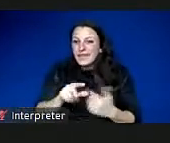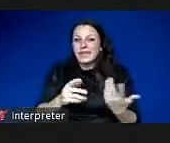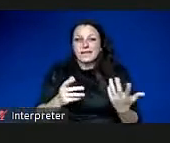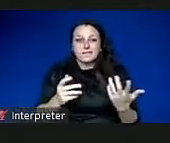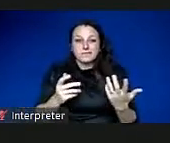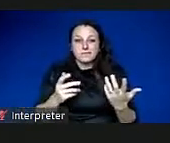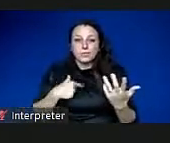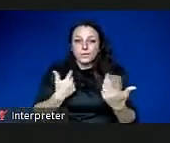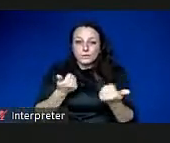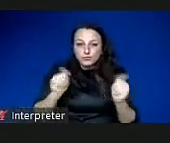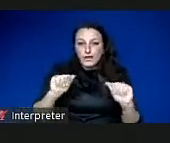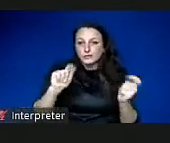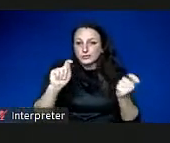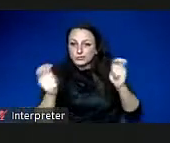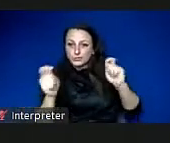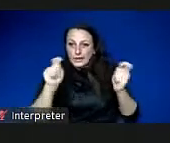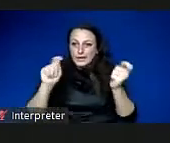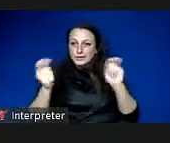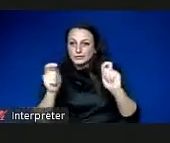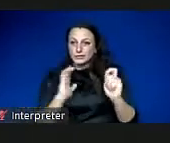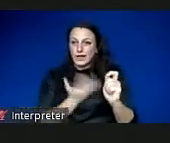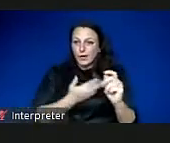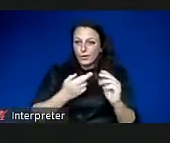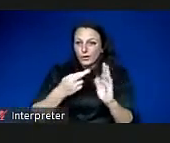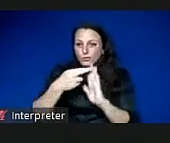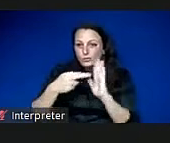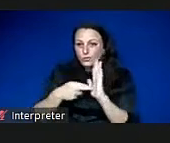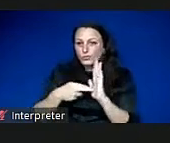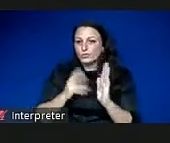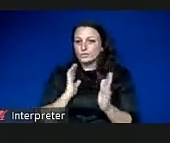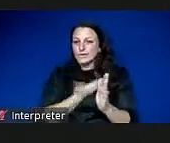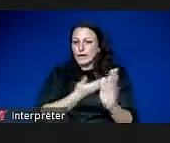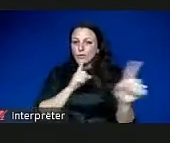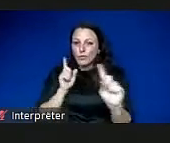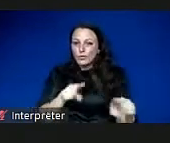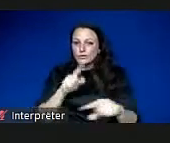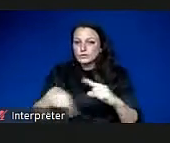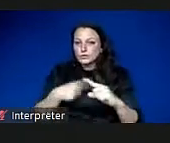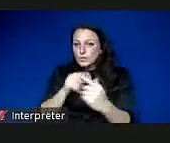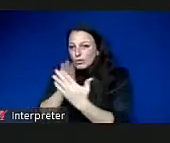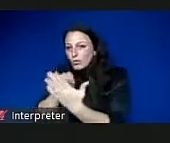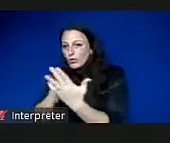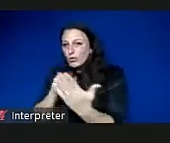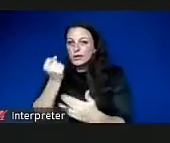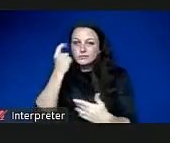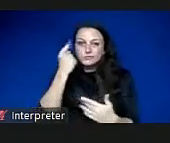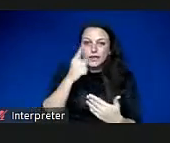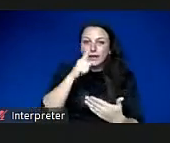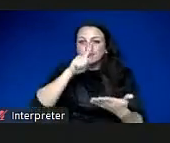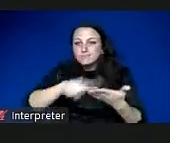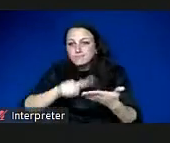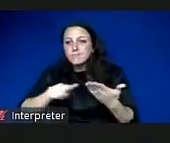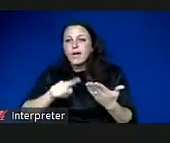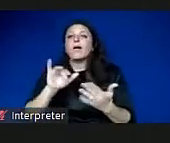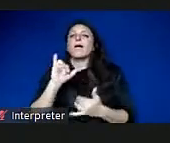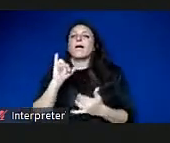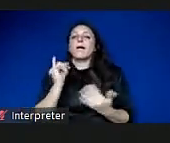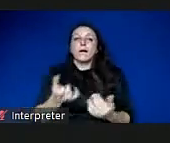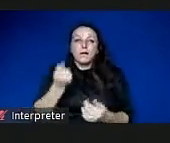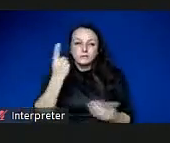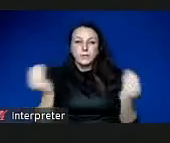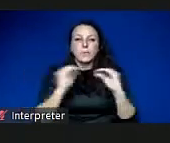changing guidance as we learned more and as we knew more. And looking back, we issued over 170